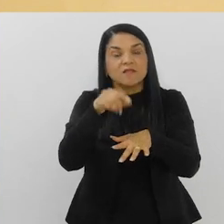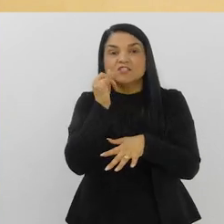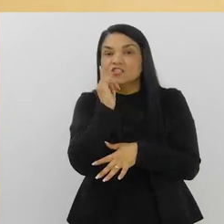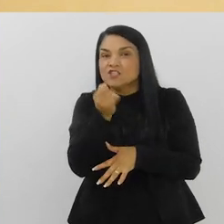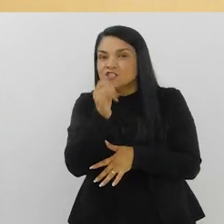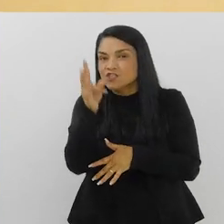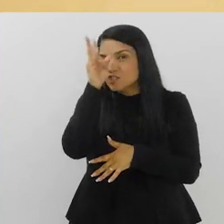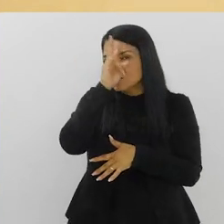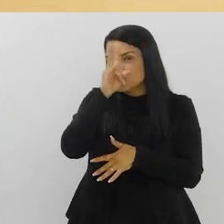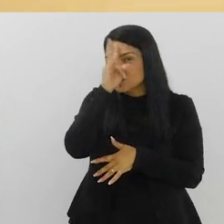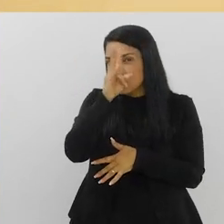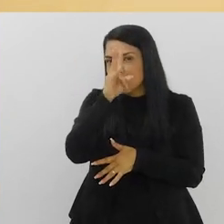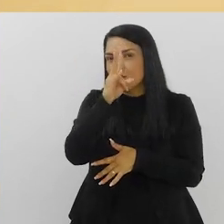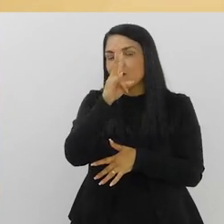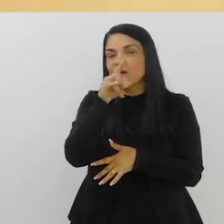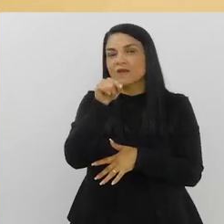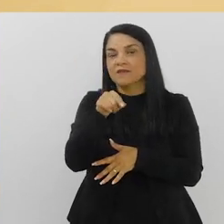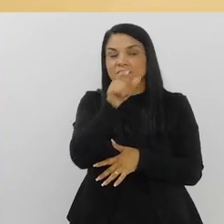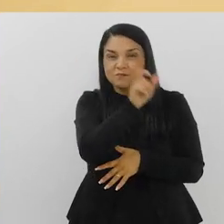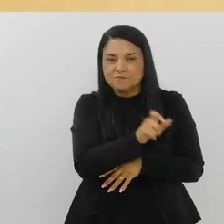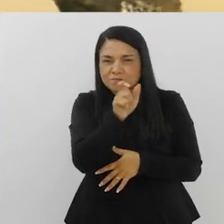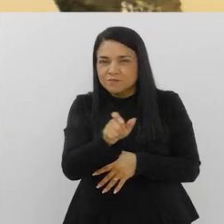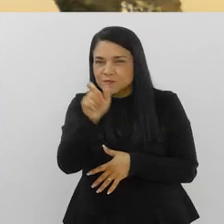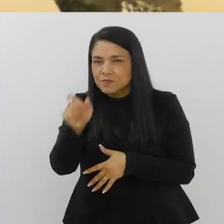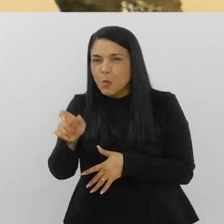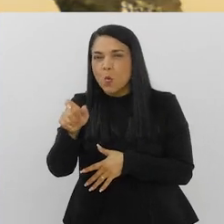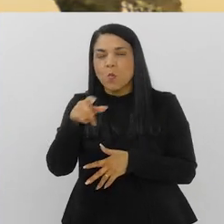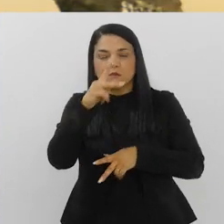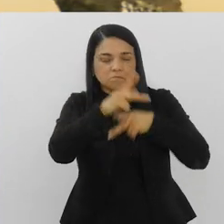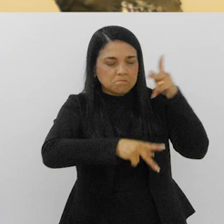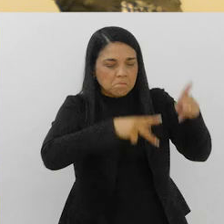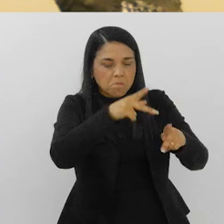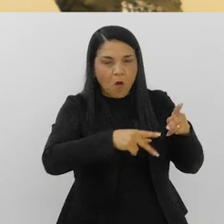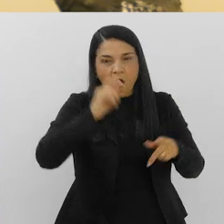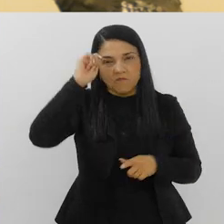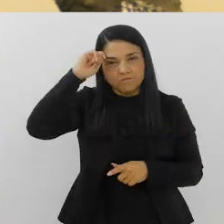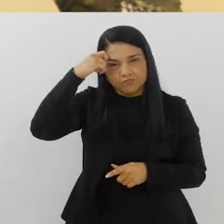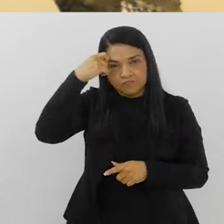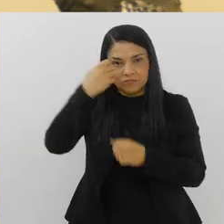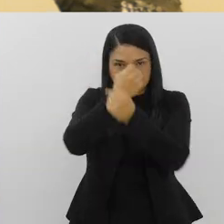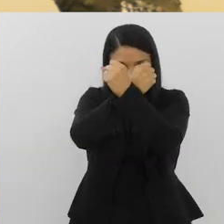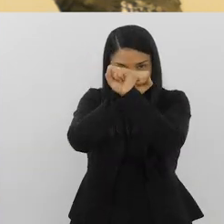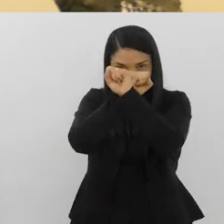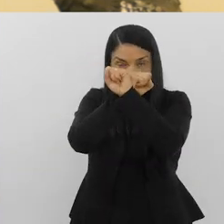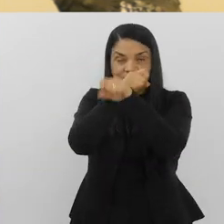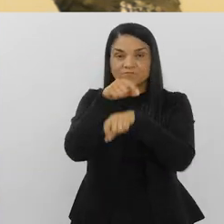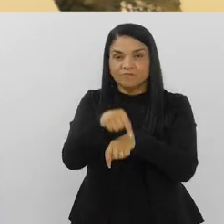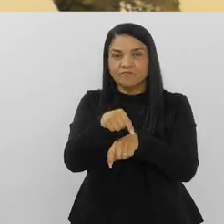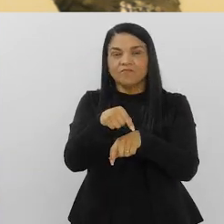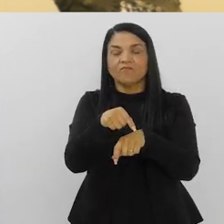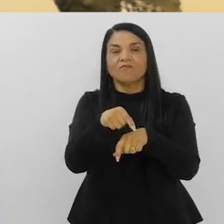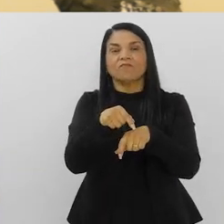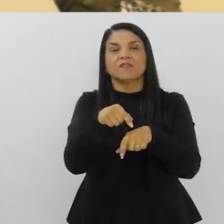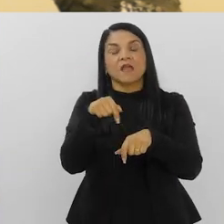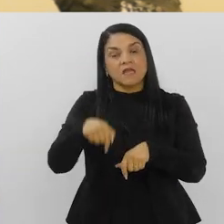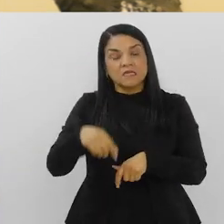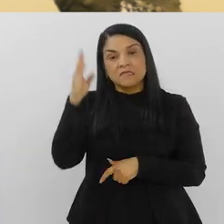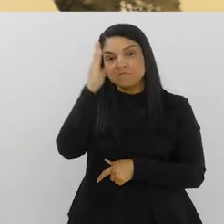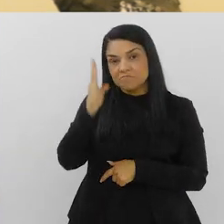tell stories, tell stories of these people, of these people who came here. We